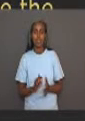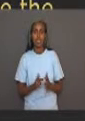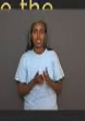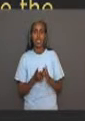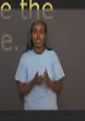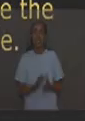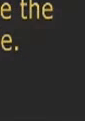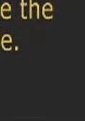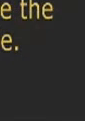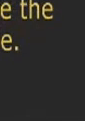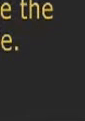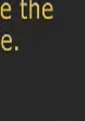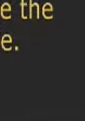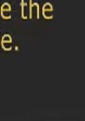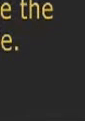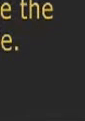Begin.